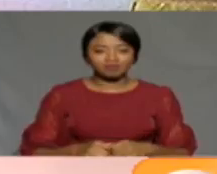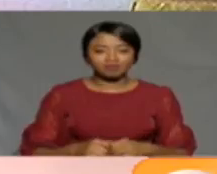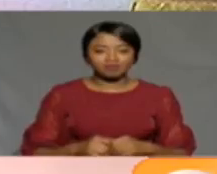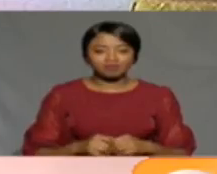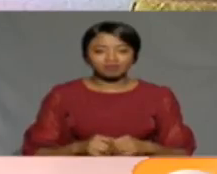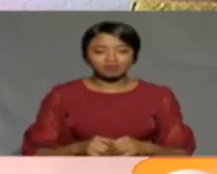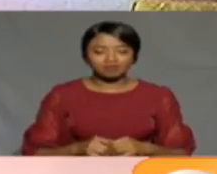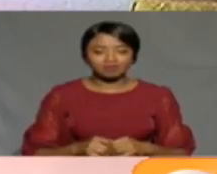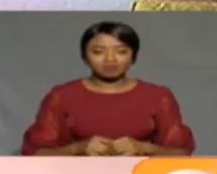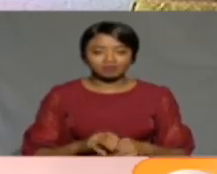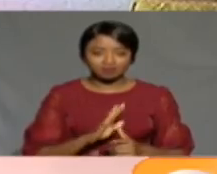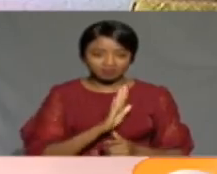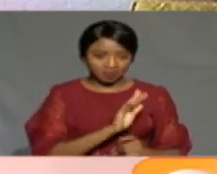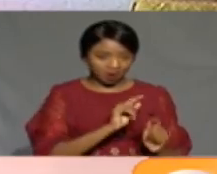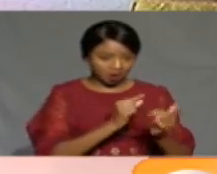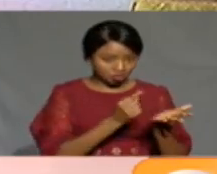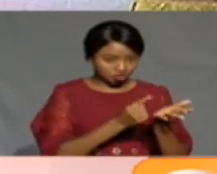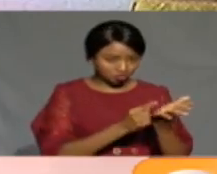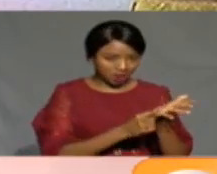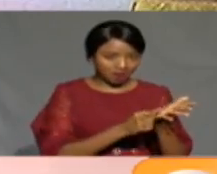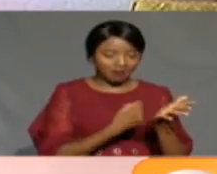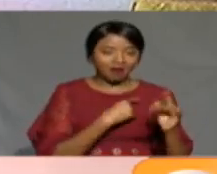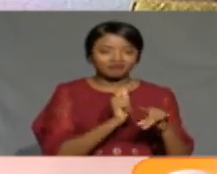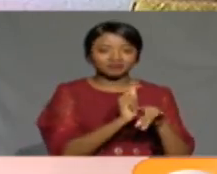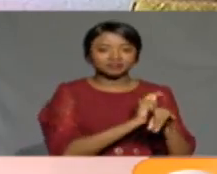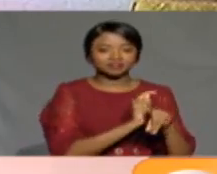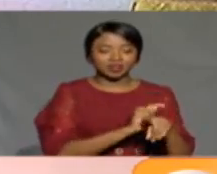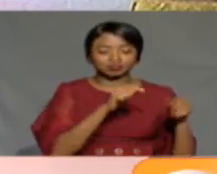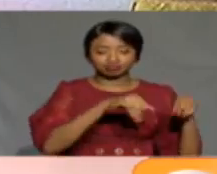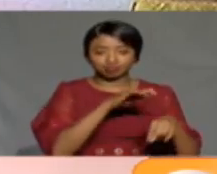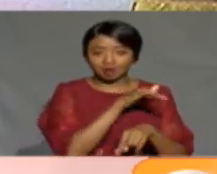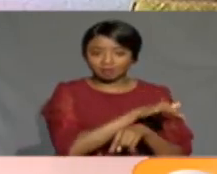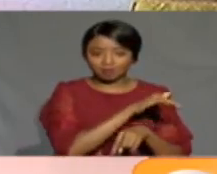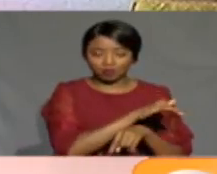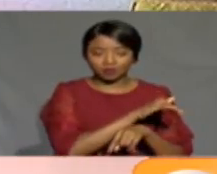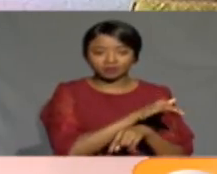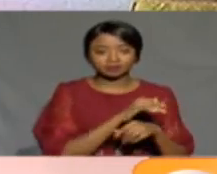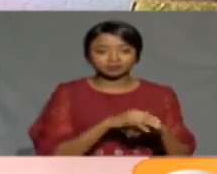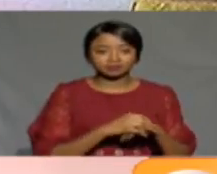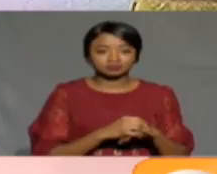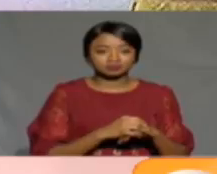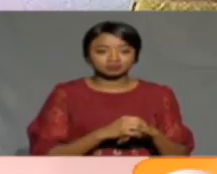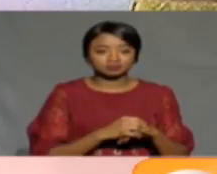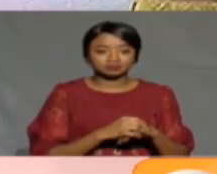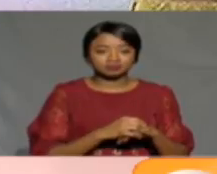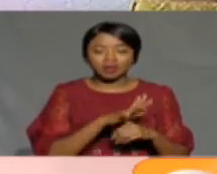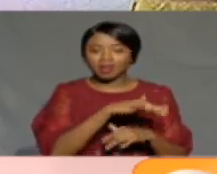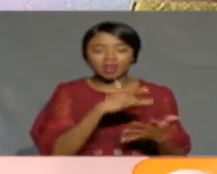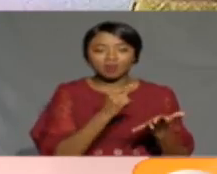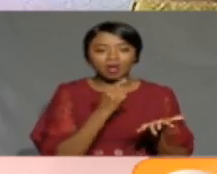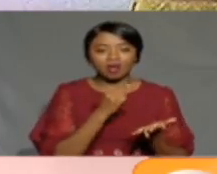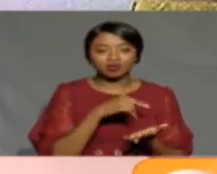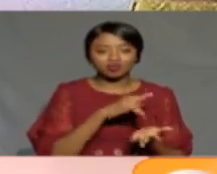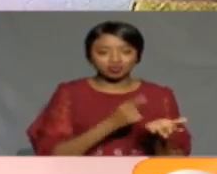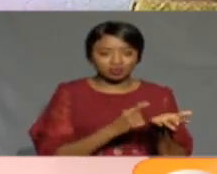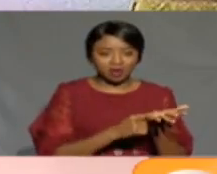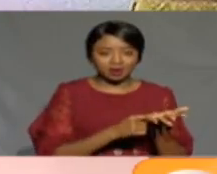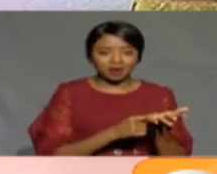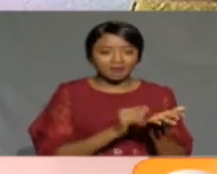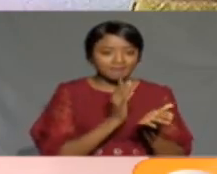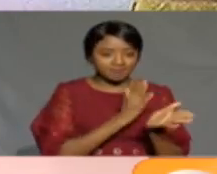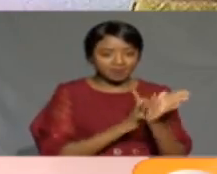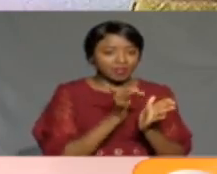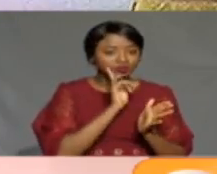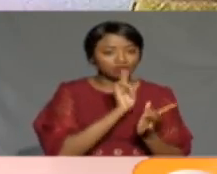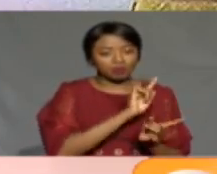Kenya's opponents, the Uganda Cranes, held their first training session today morning at the Phillip Omondi Stadium in Lugogo, Uganda, ahead of the departure tomorrow